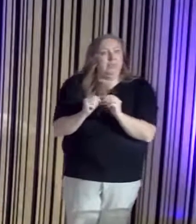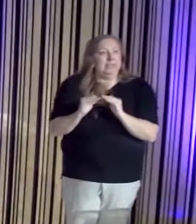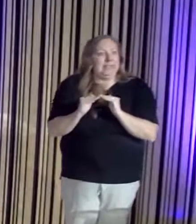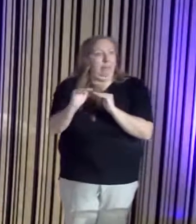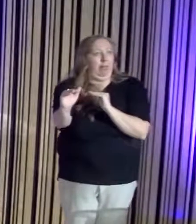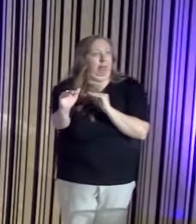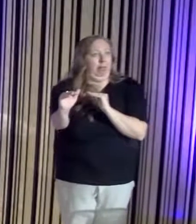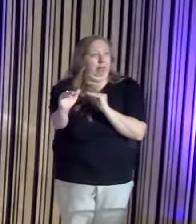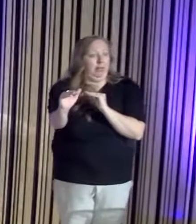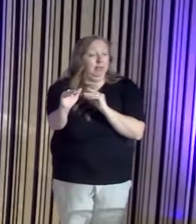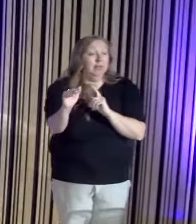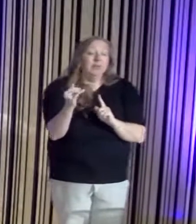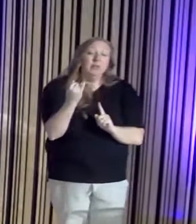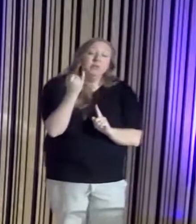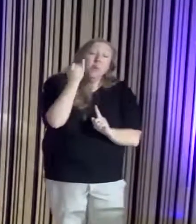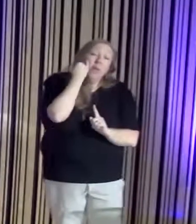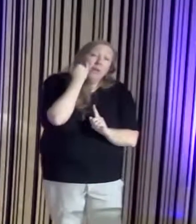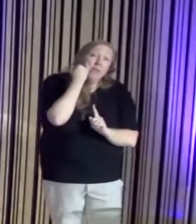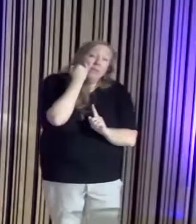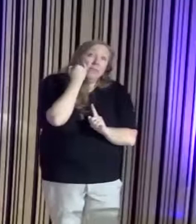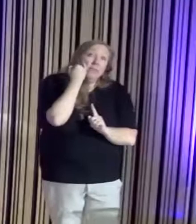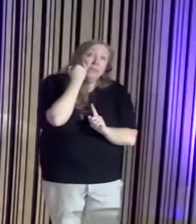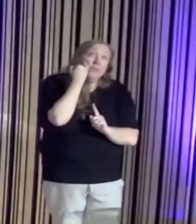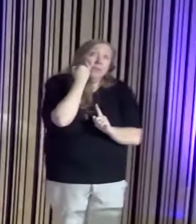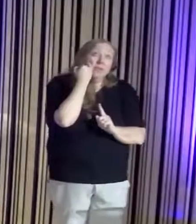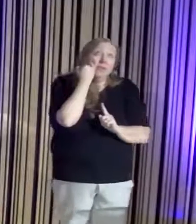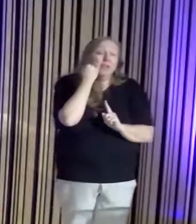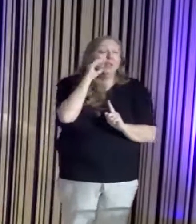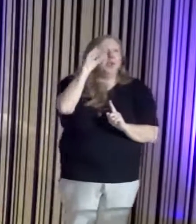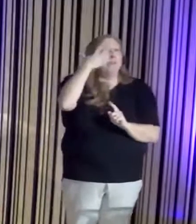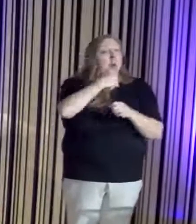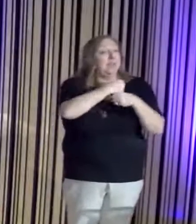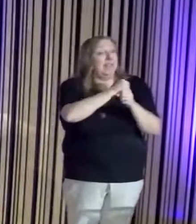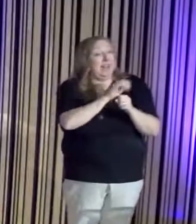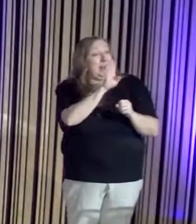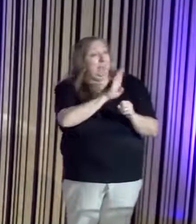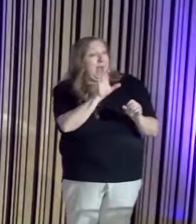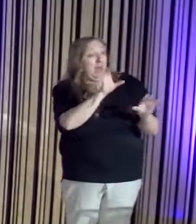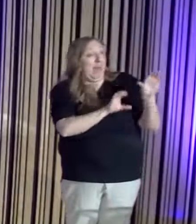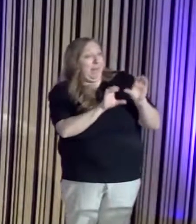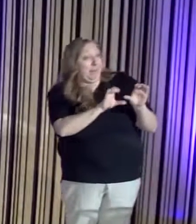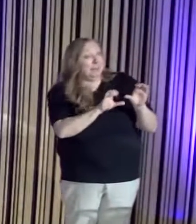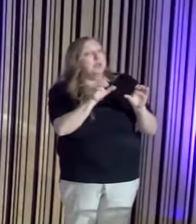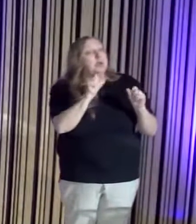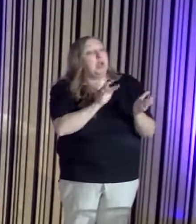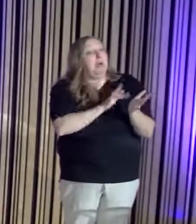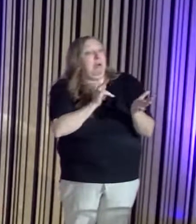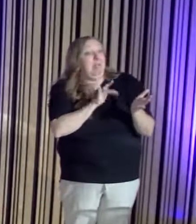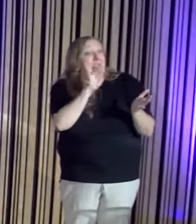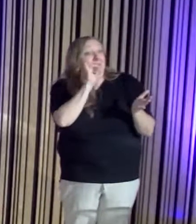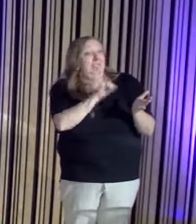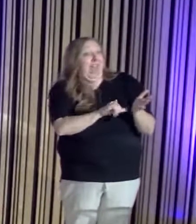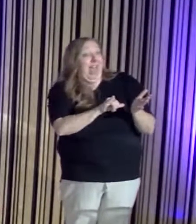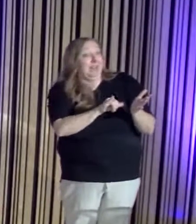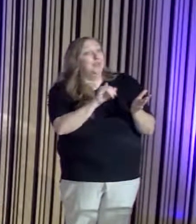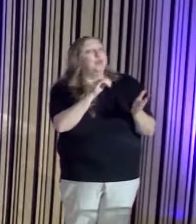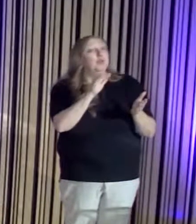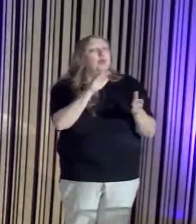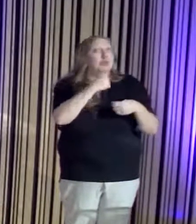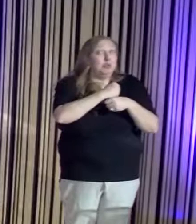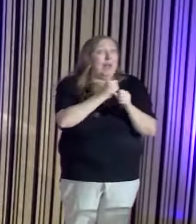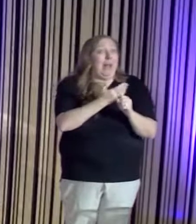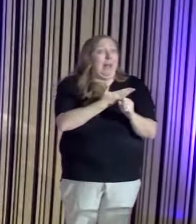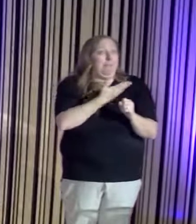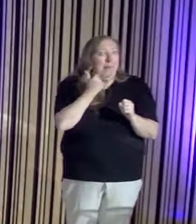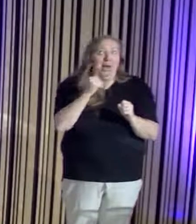you're a photosystem biochemist, try to take advantage of that virus sequence and say, I'm going to create a better photosystem